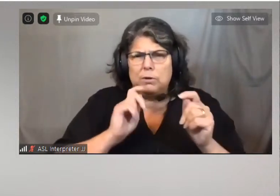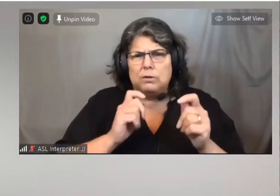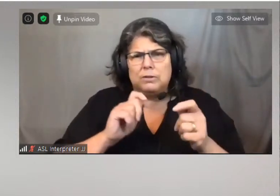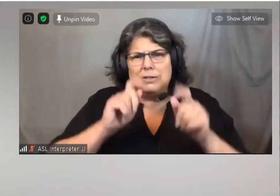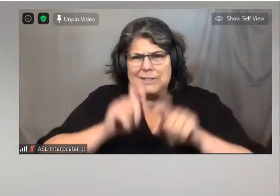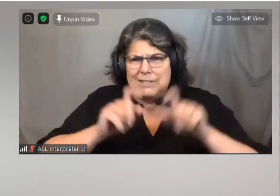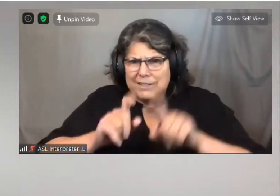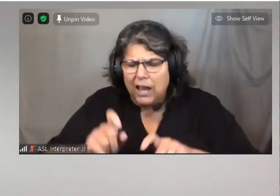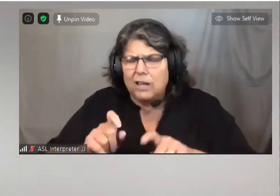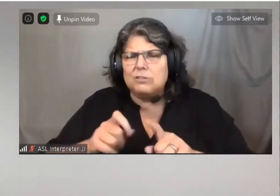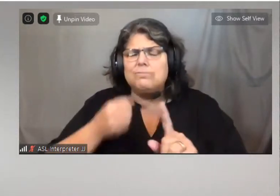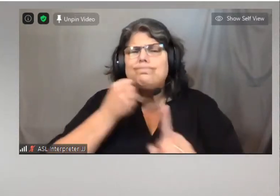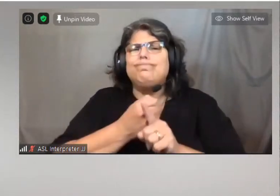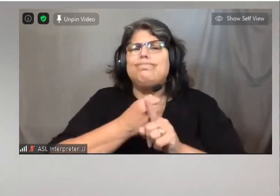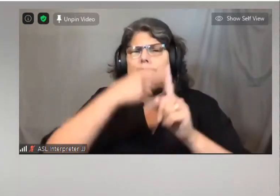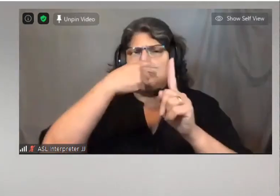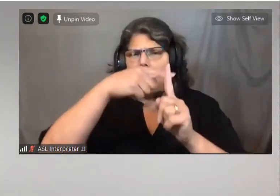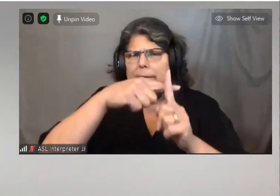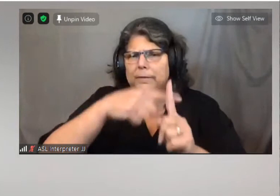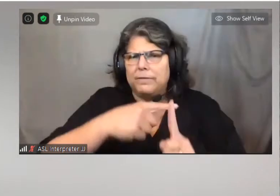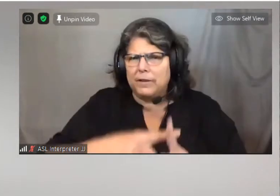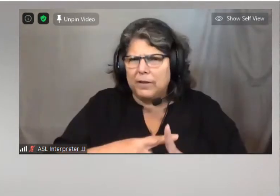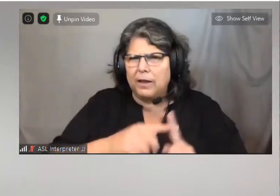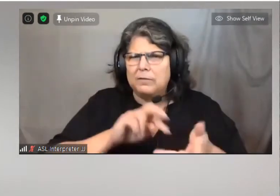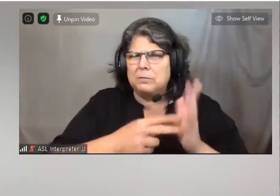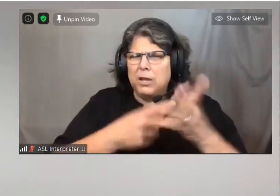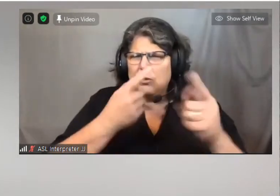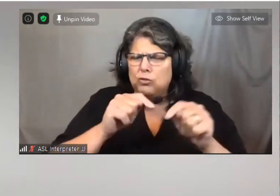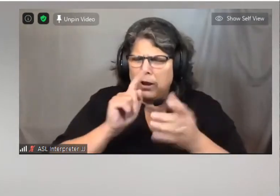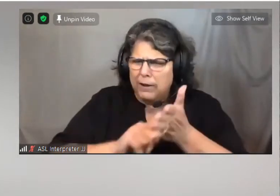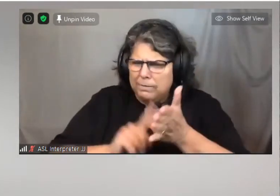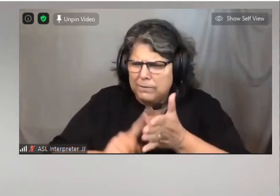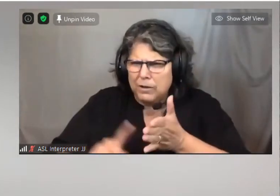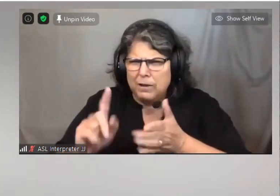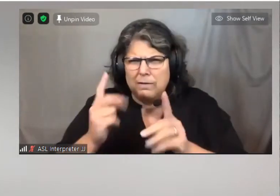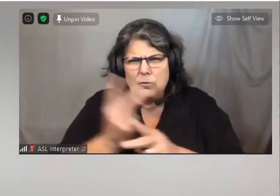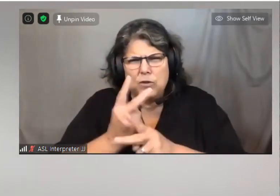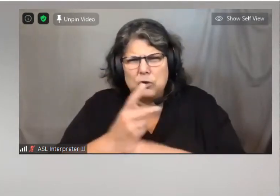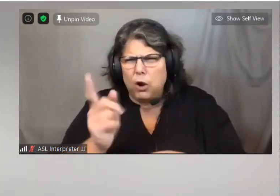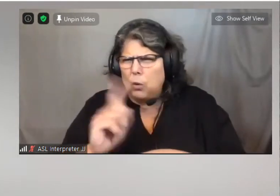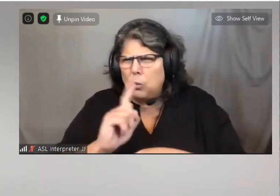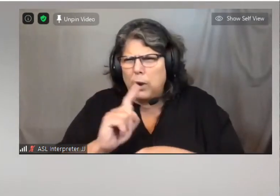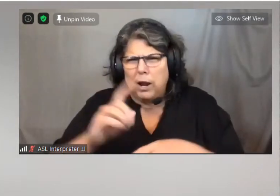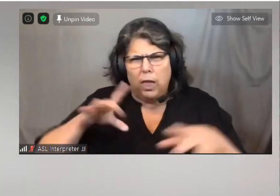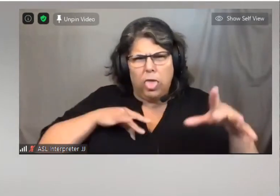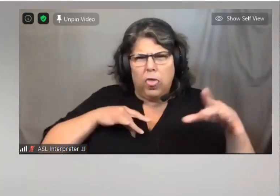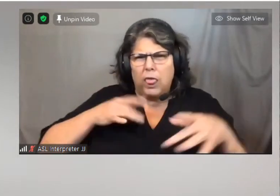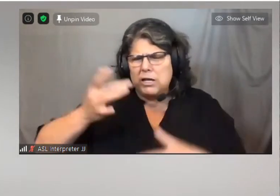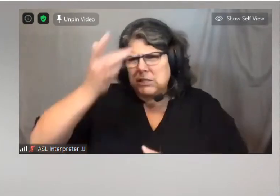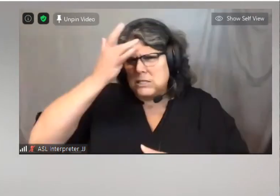to gatherings. So those are some of the most important vector.